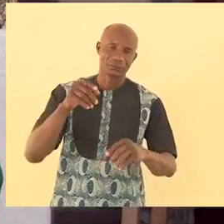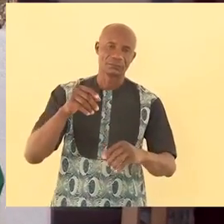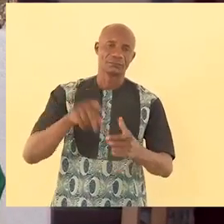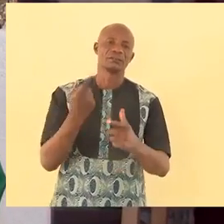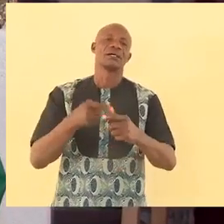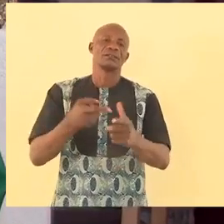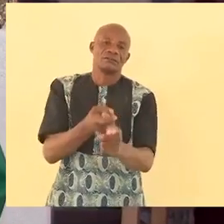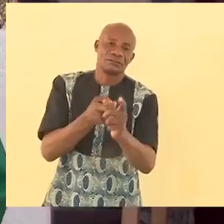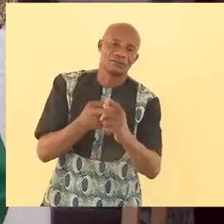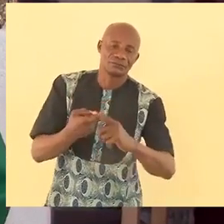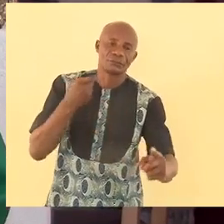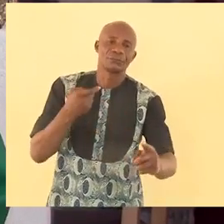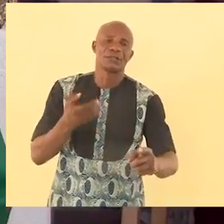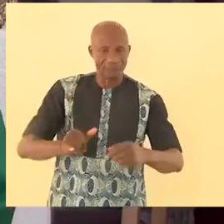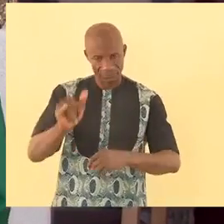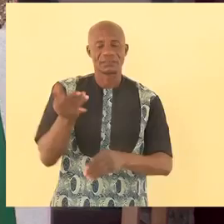die.